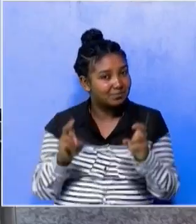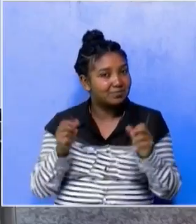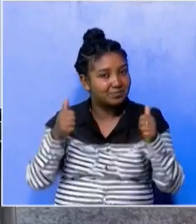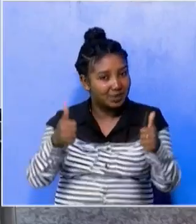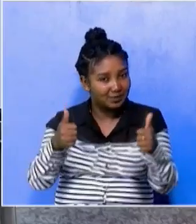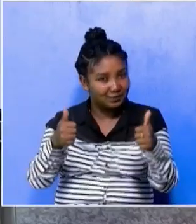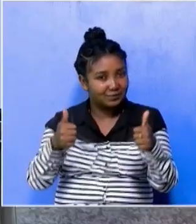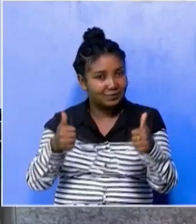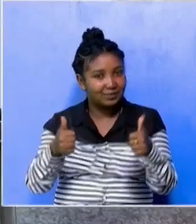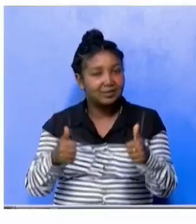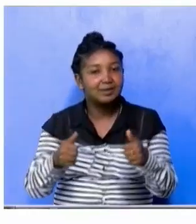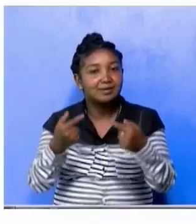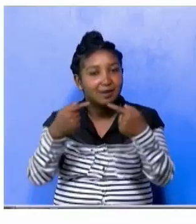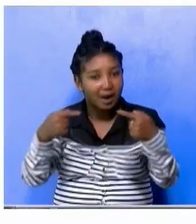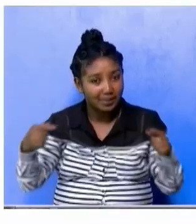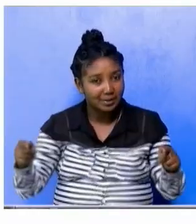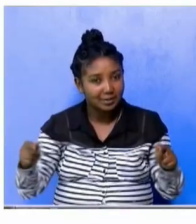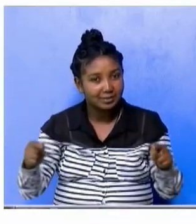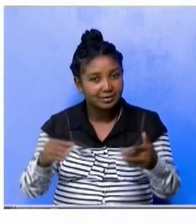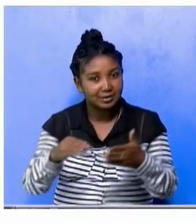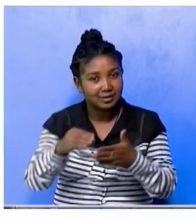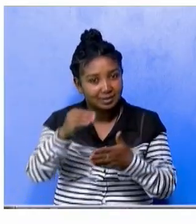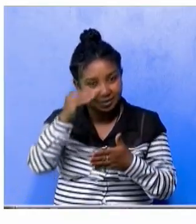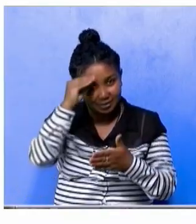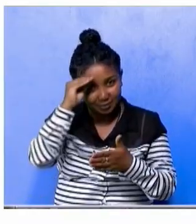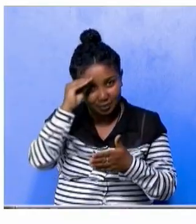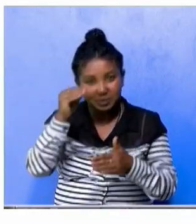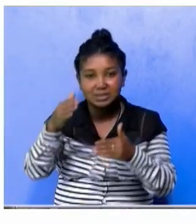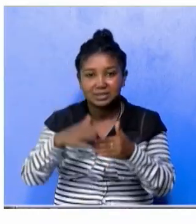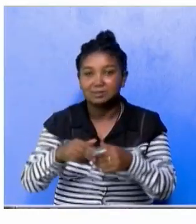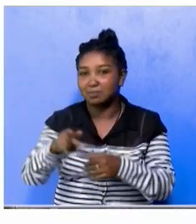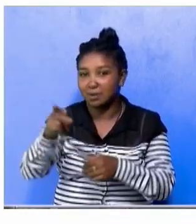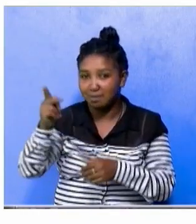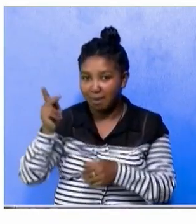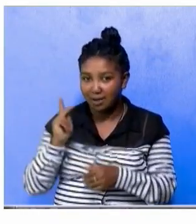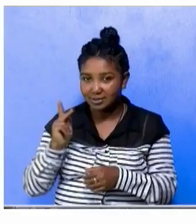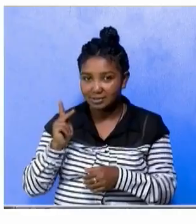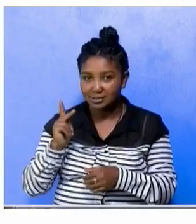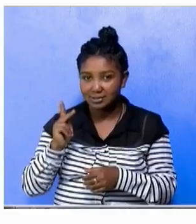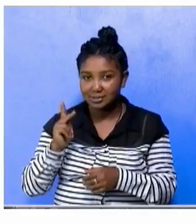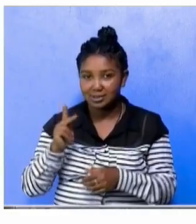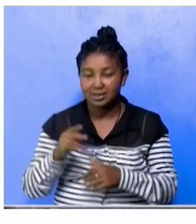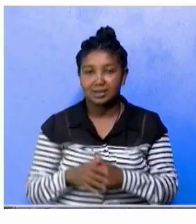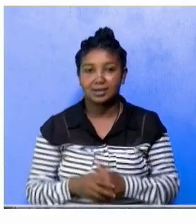to. What is grammar? That is what? Simple past.